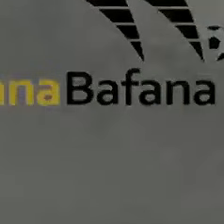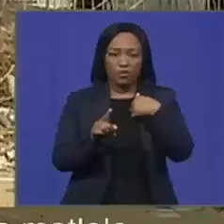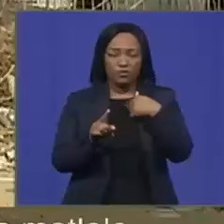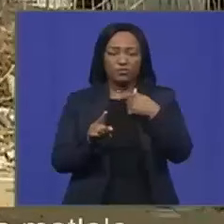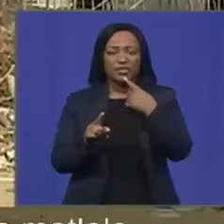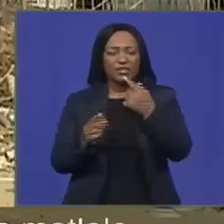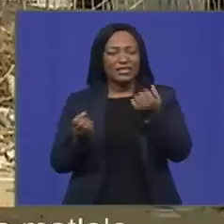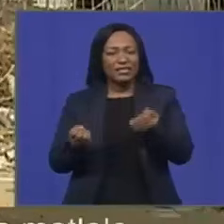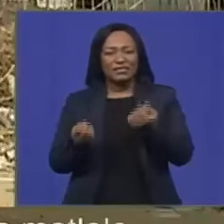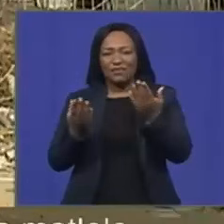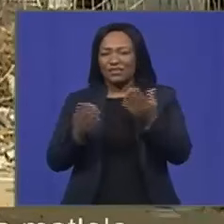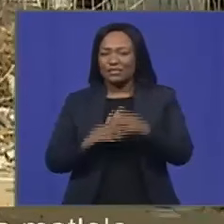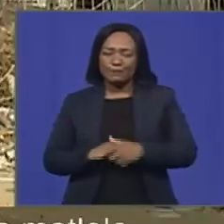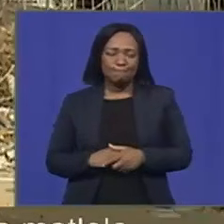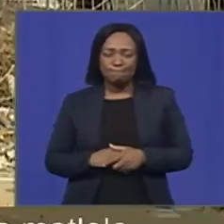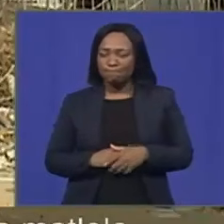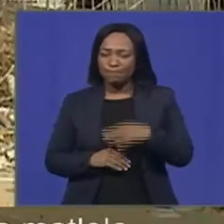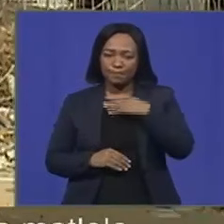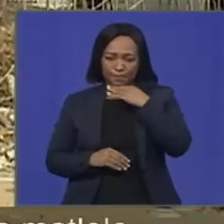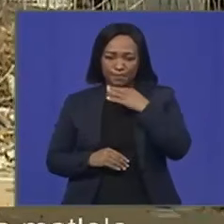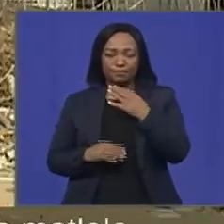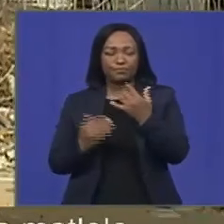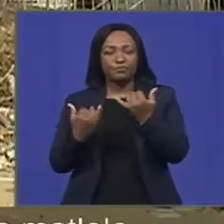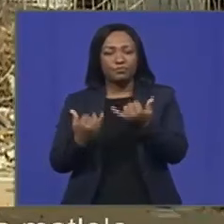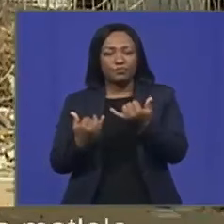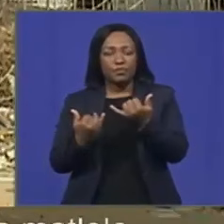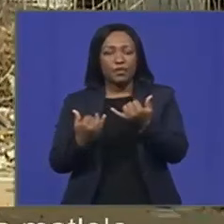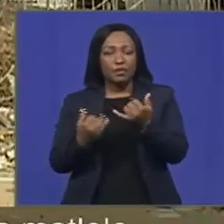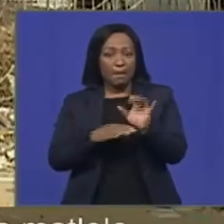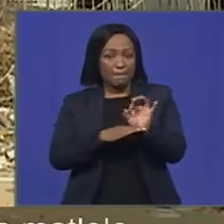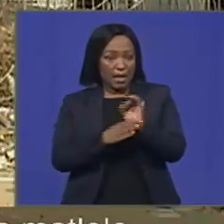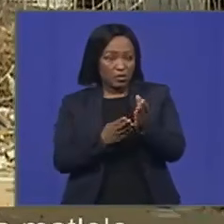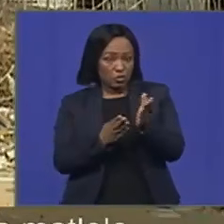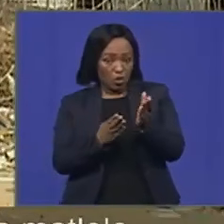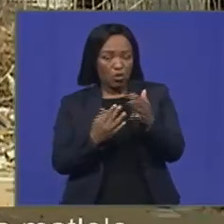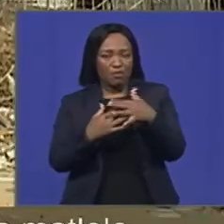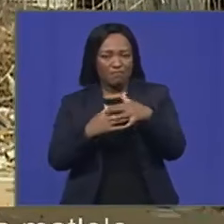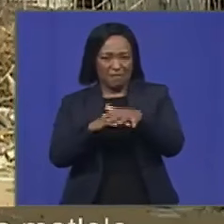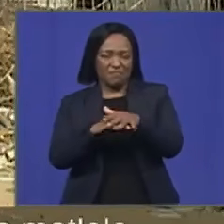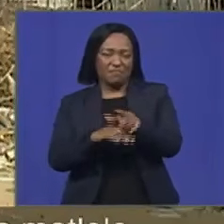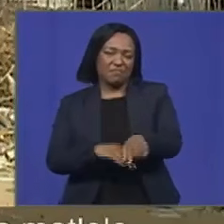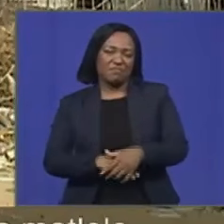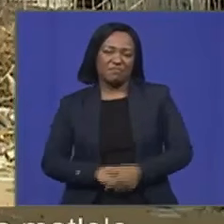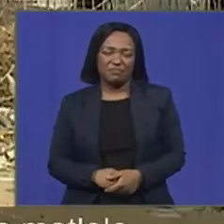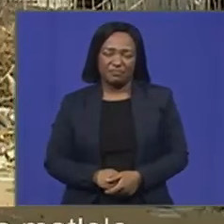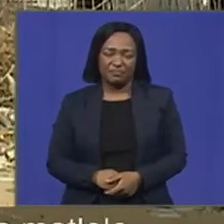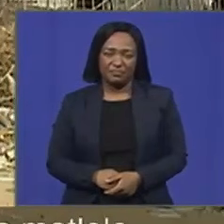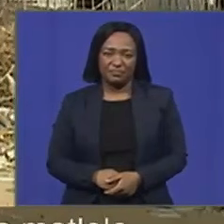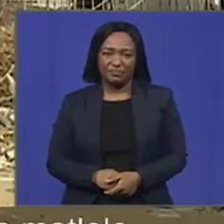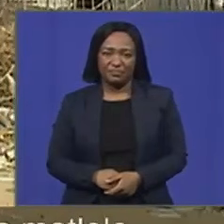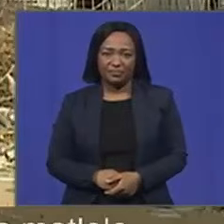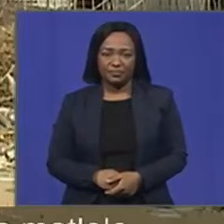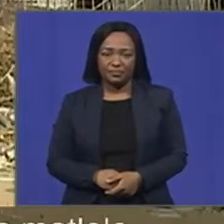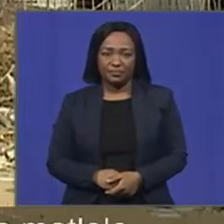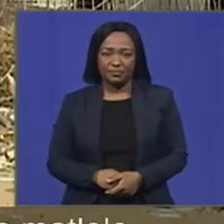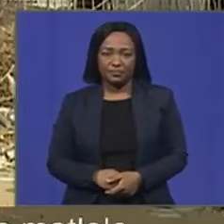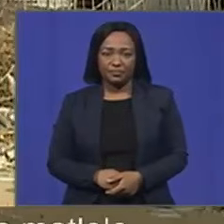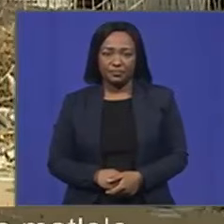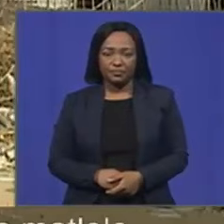tse di lekaneng. Mme ka jalo ba ikuela gore maano a tshwana le ya a diragadiwe. Itumeleng Khajane, SABC